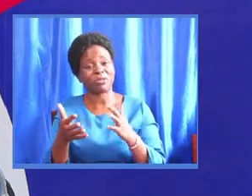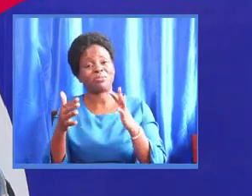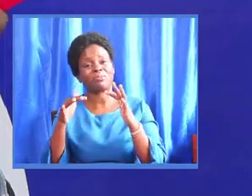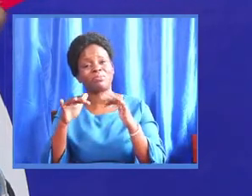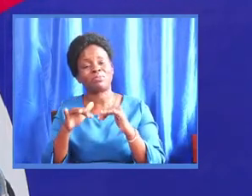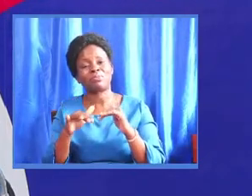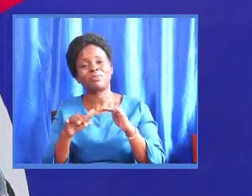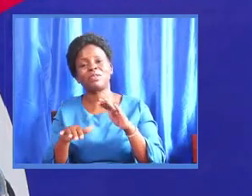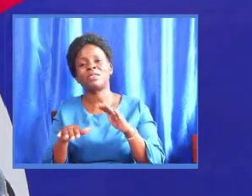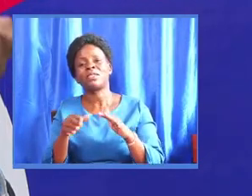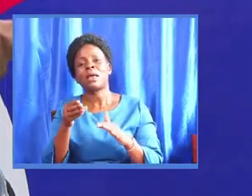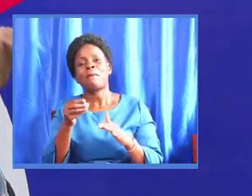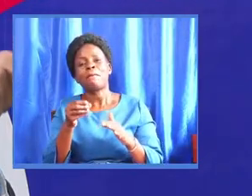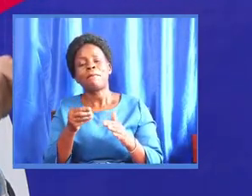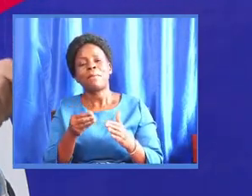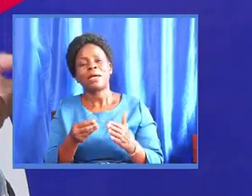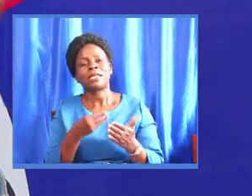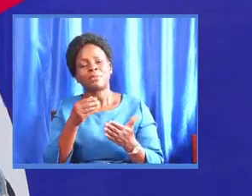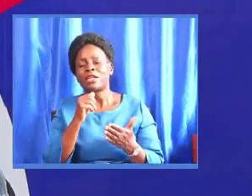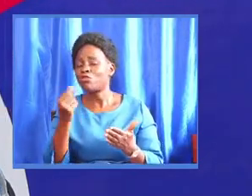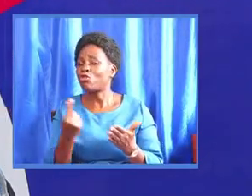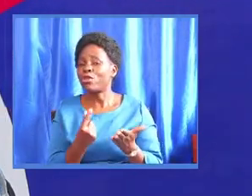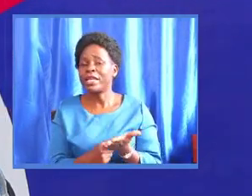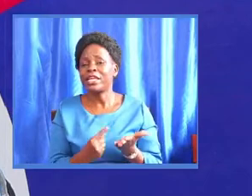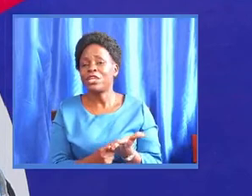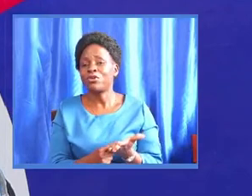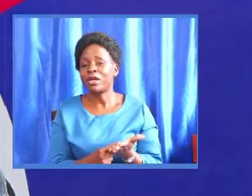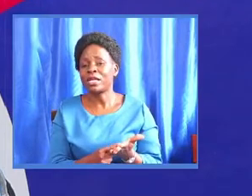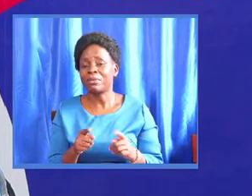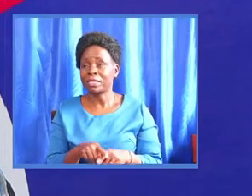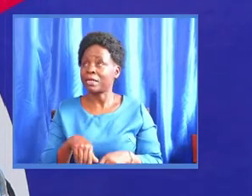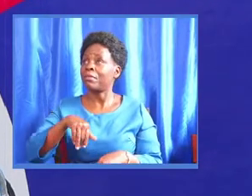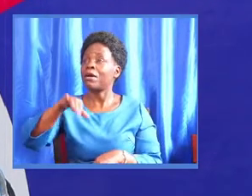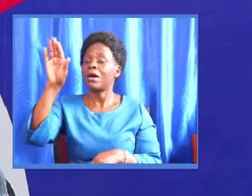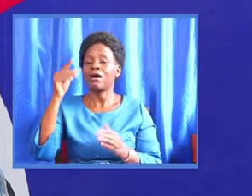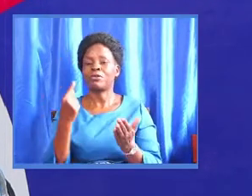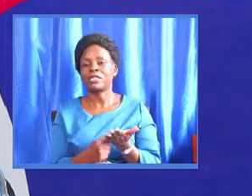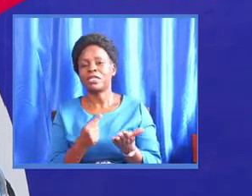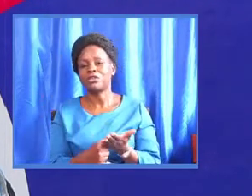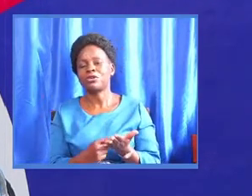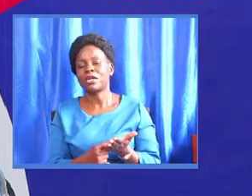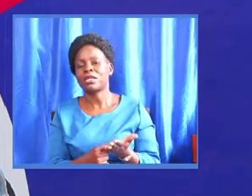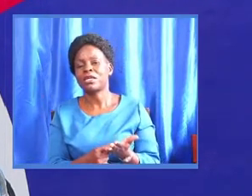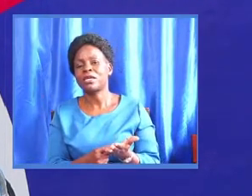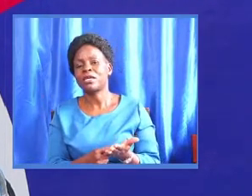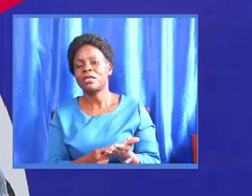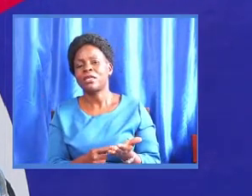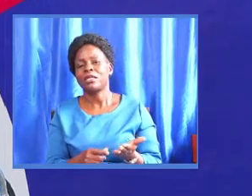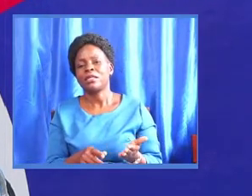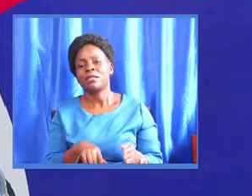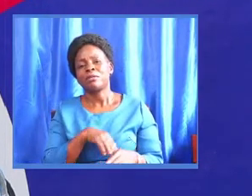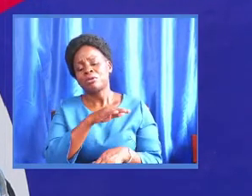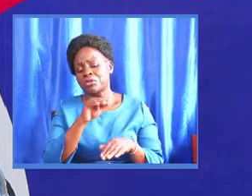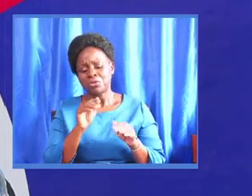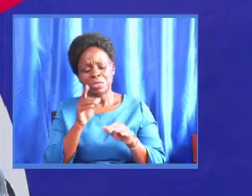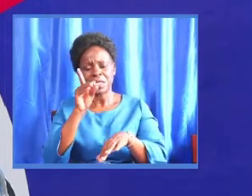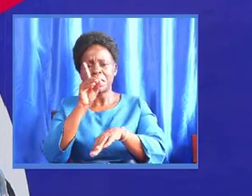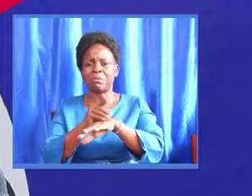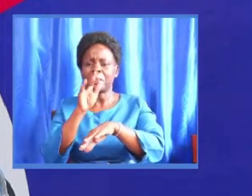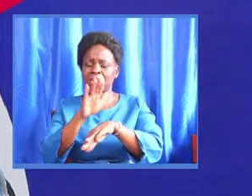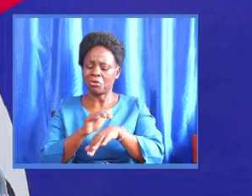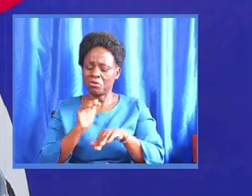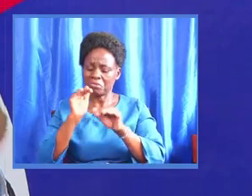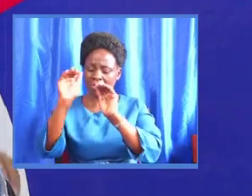it's basically demand and supply, not only in Uganda, but outside Uganda. Because we are basically an agro-based an